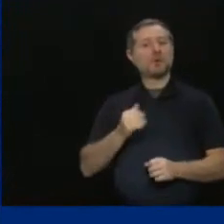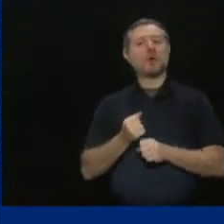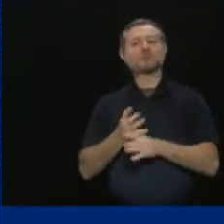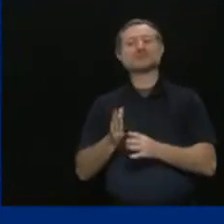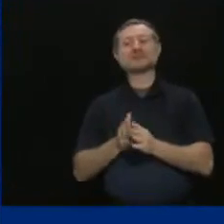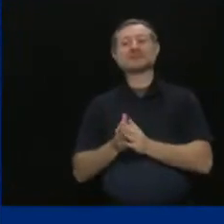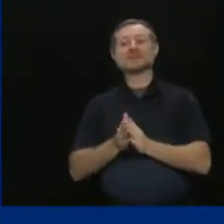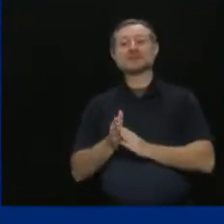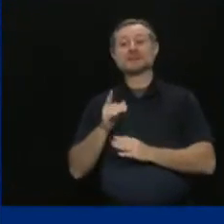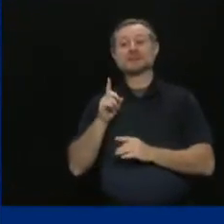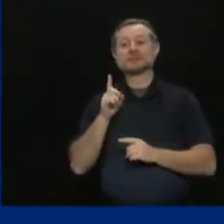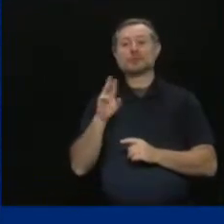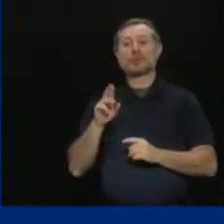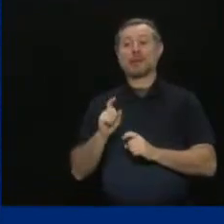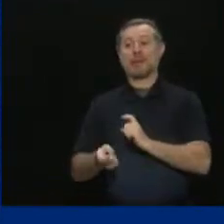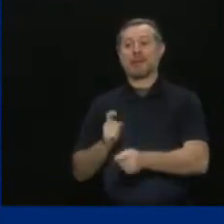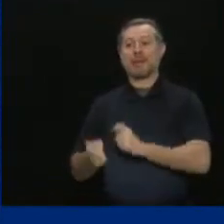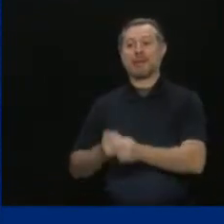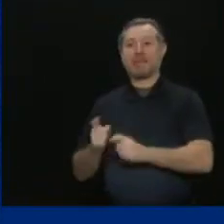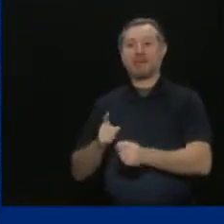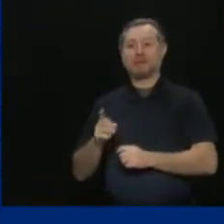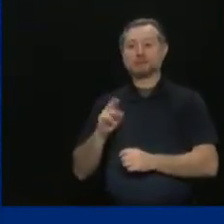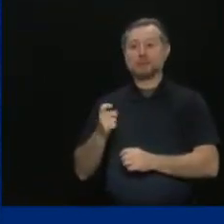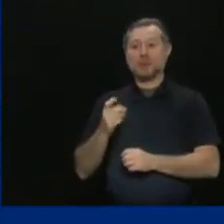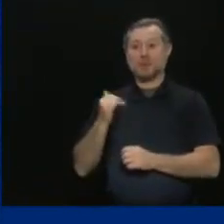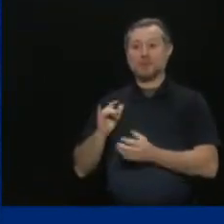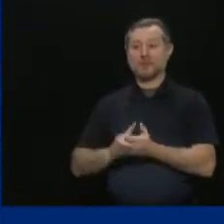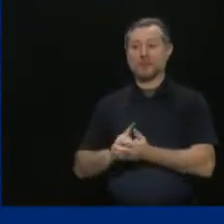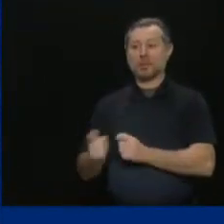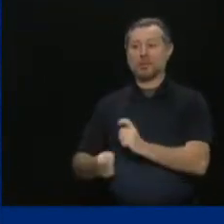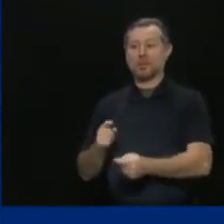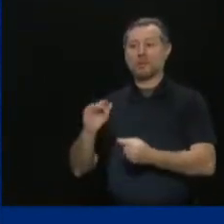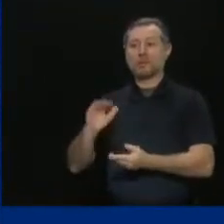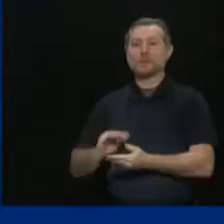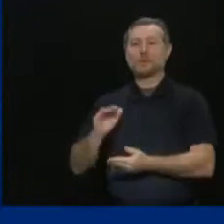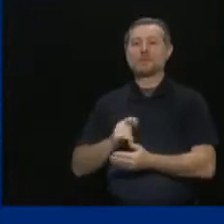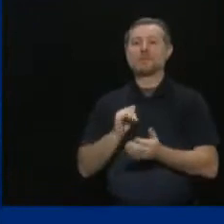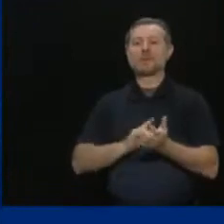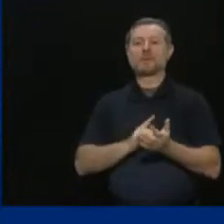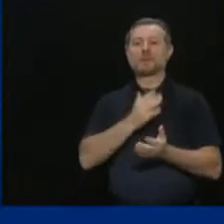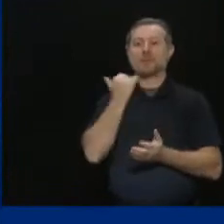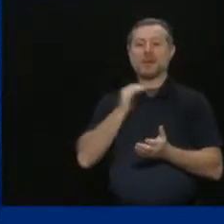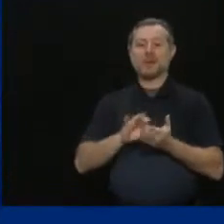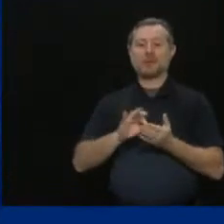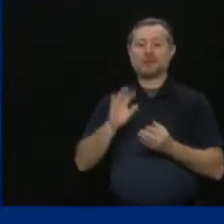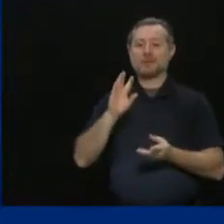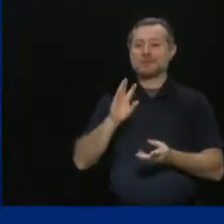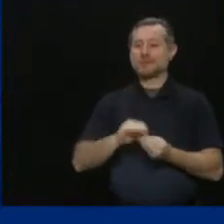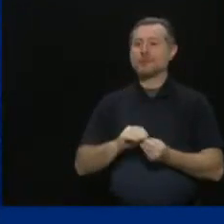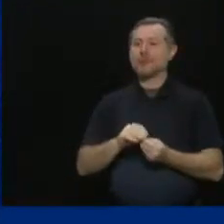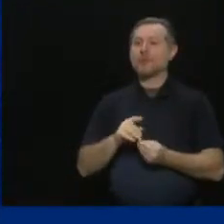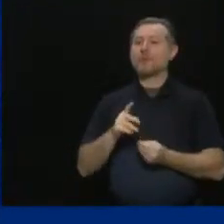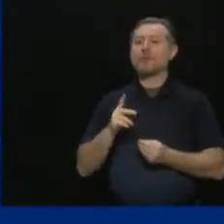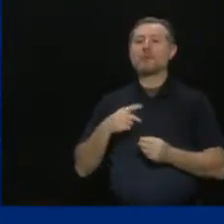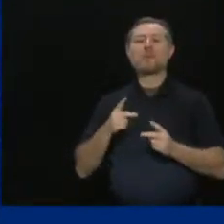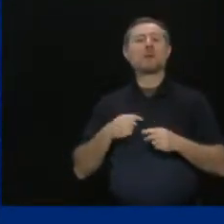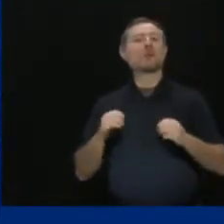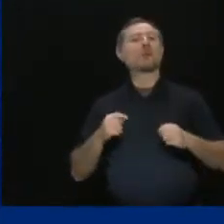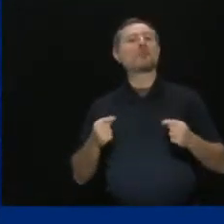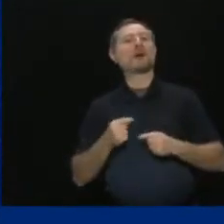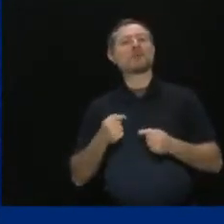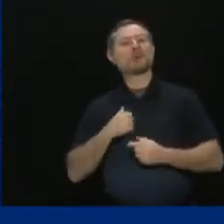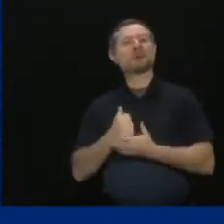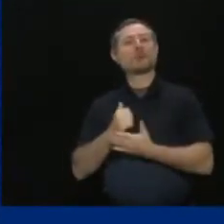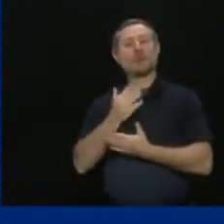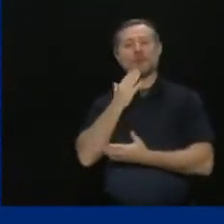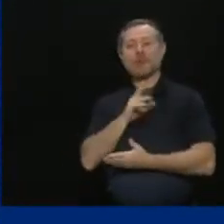to prescribe what would keep people out of pain, so they got a better rating. No, I'm not in pain, I'm being treated well. That whole premise we had to turn upside